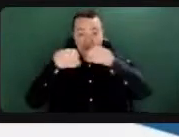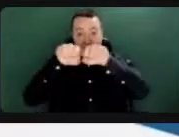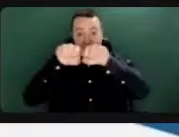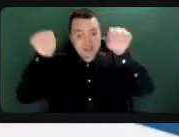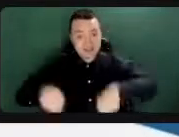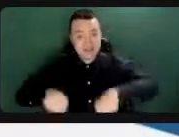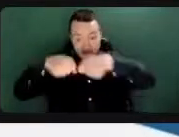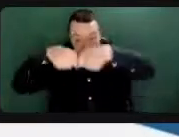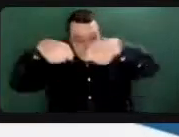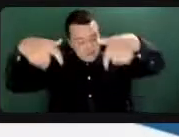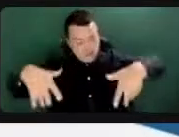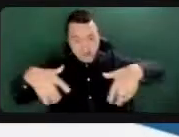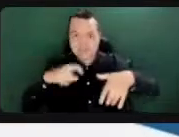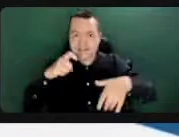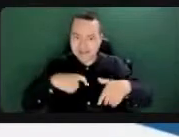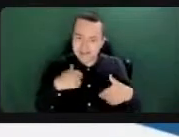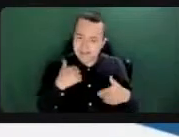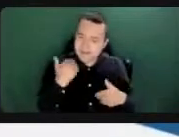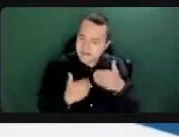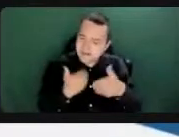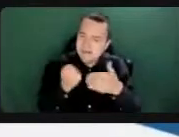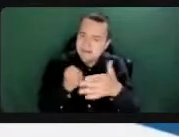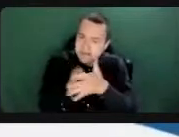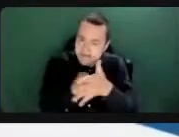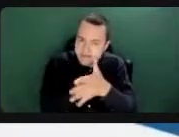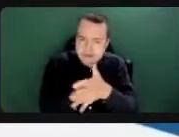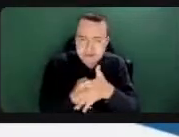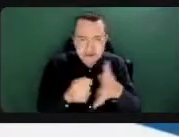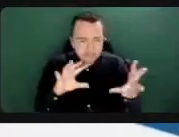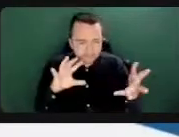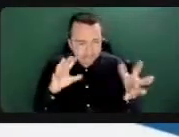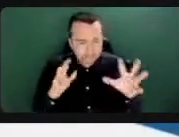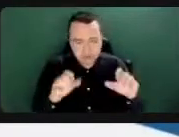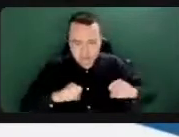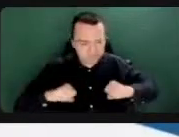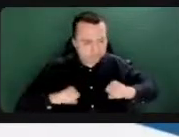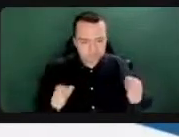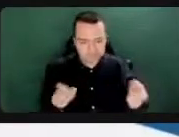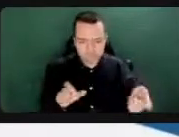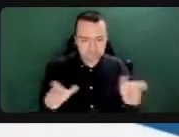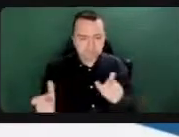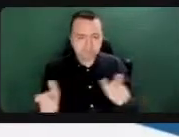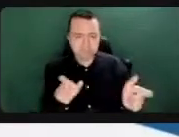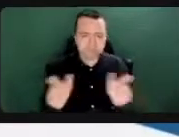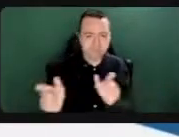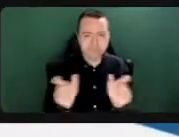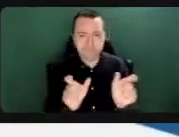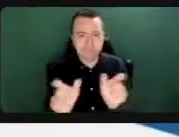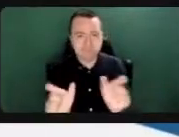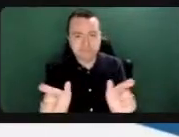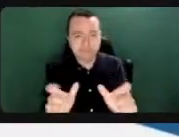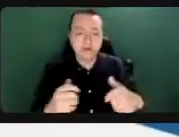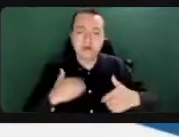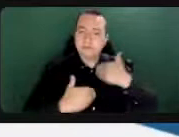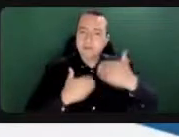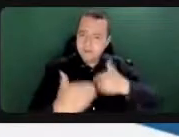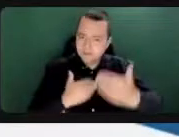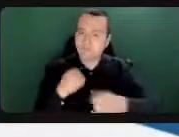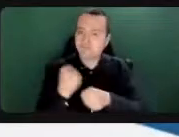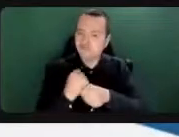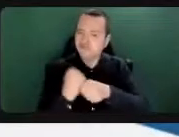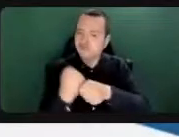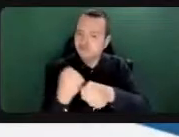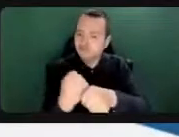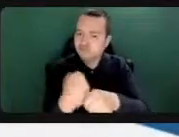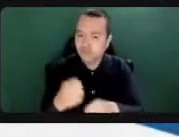these elements of surge capacities need to be coherently linked with issues of supply chain resilience, redistribution of the